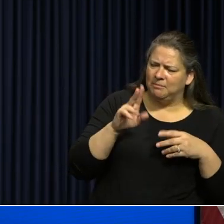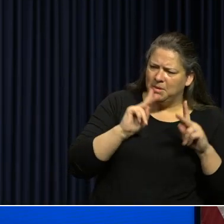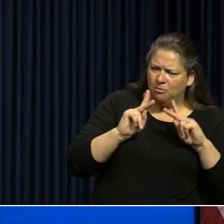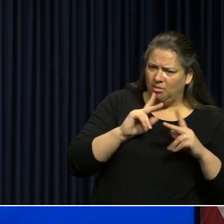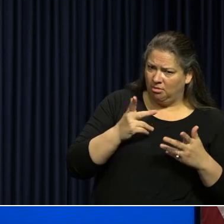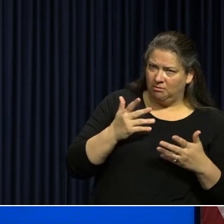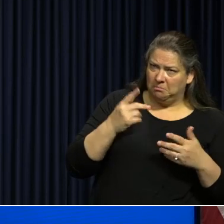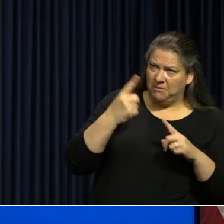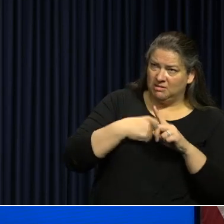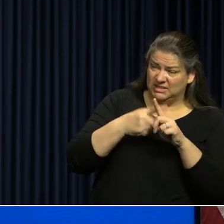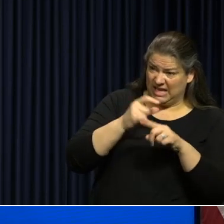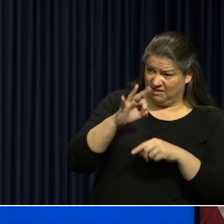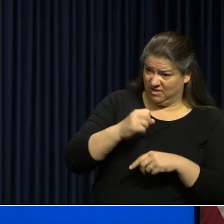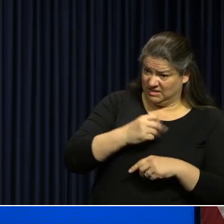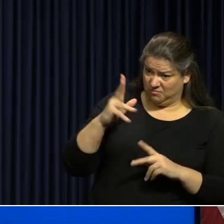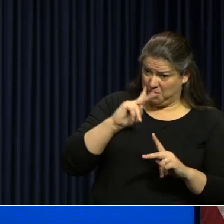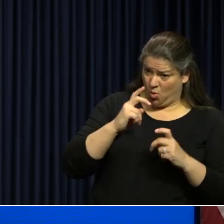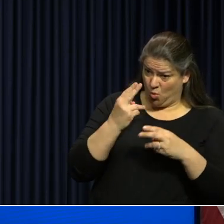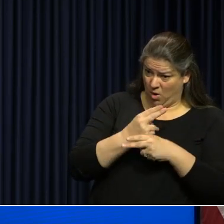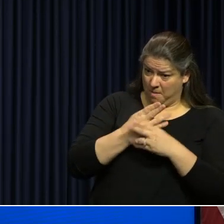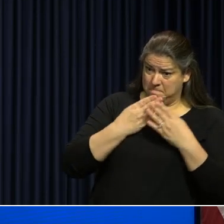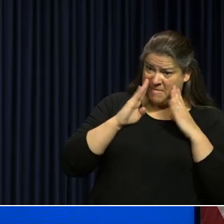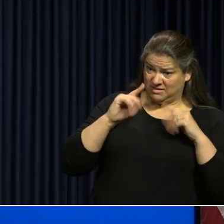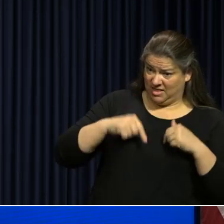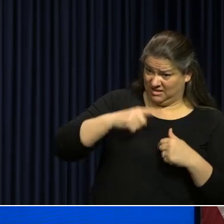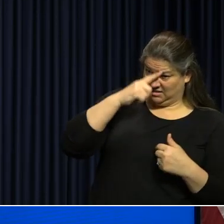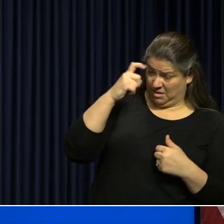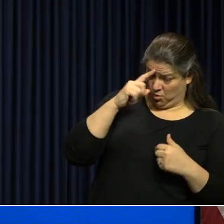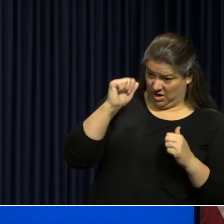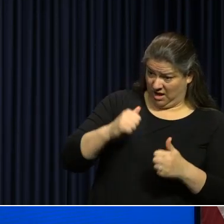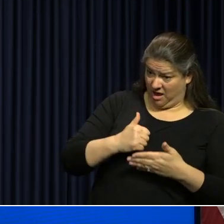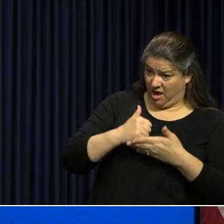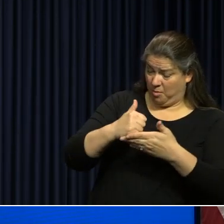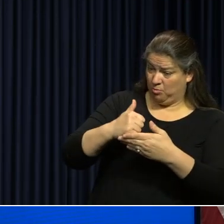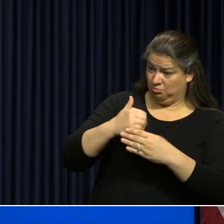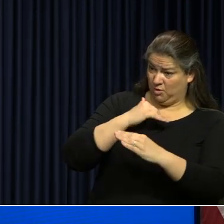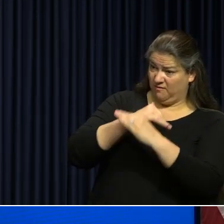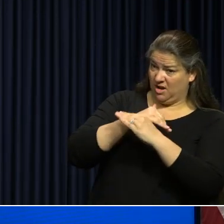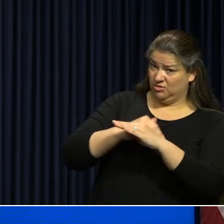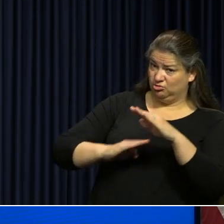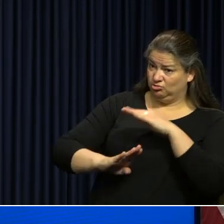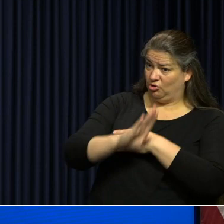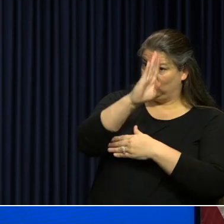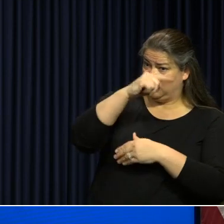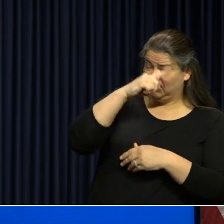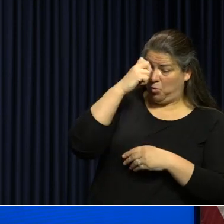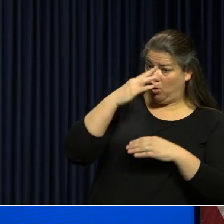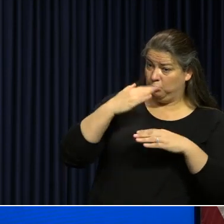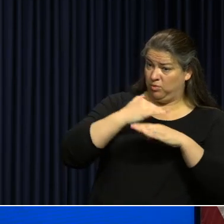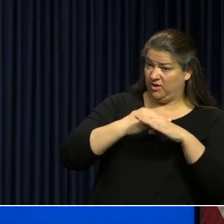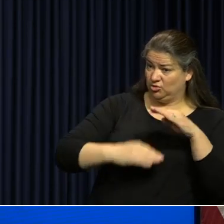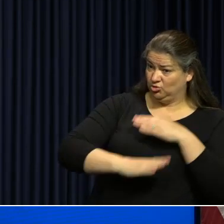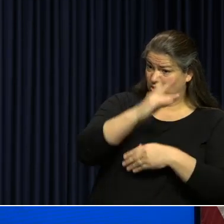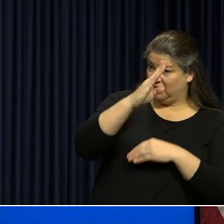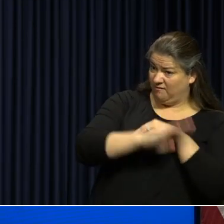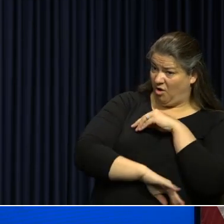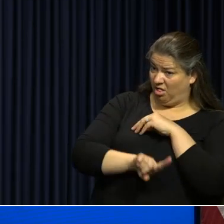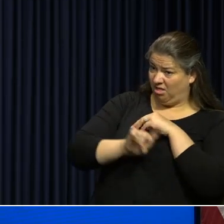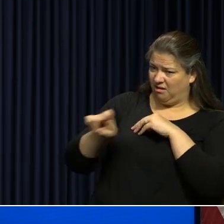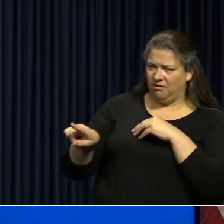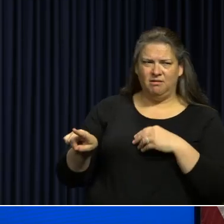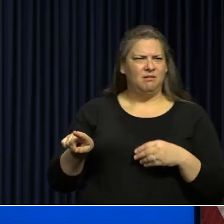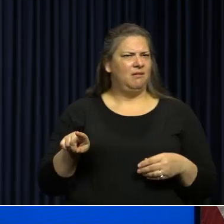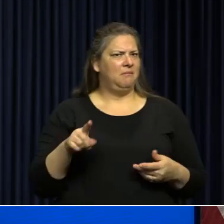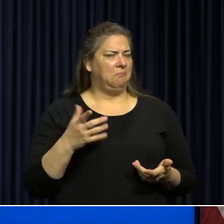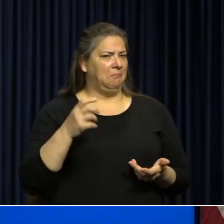great many people do wear masks this summer, could it help prevent a surge this summer, even in the fall? I think that answer is yes. It doesn't